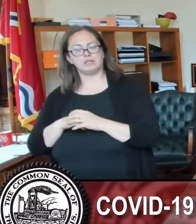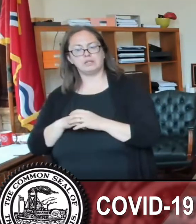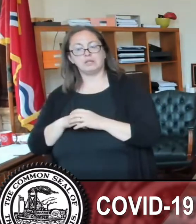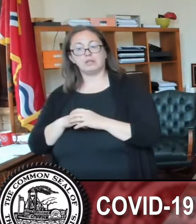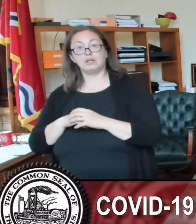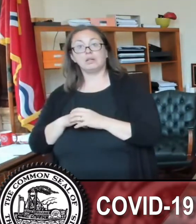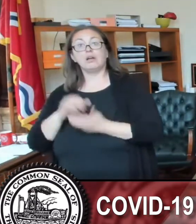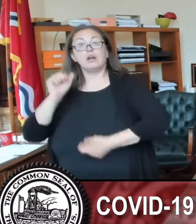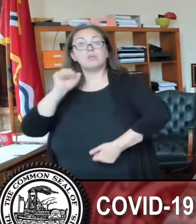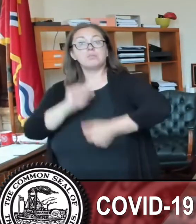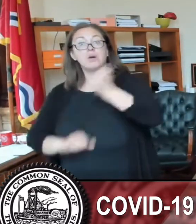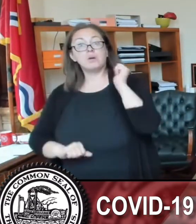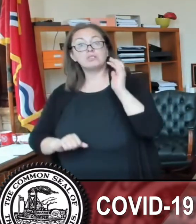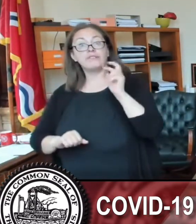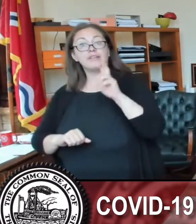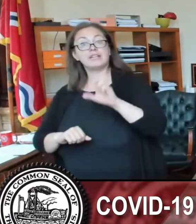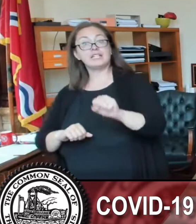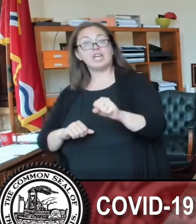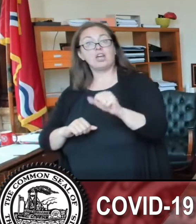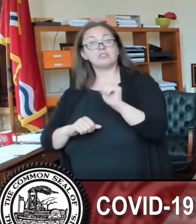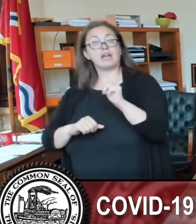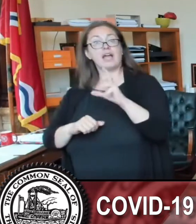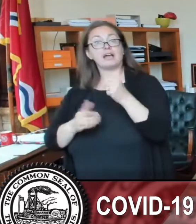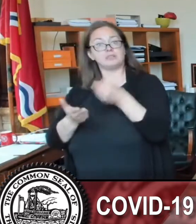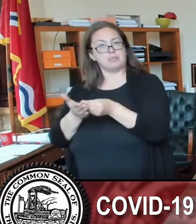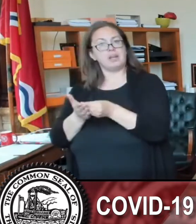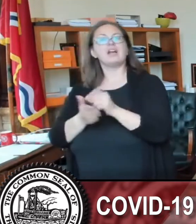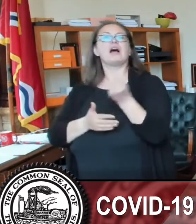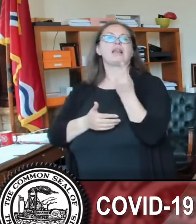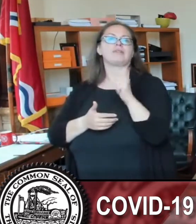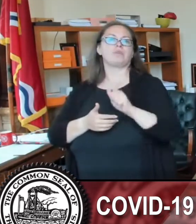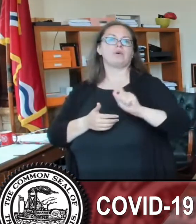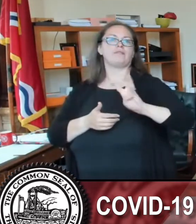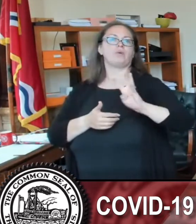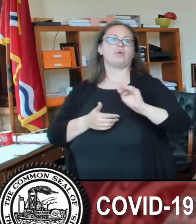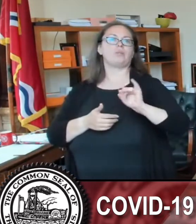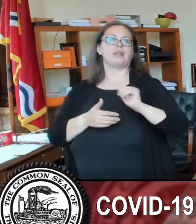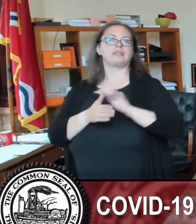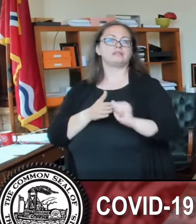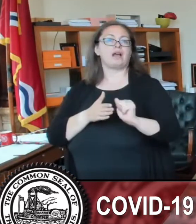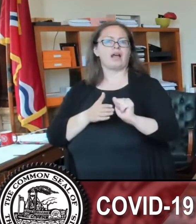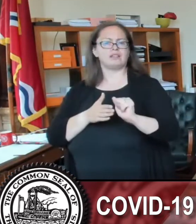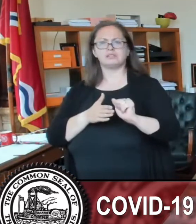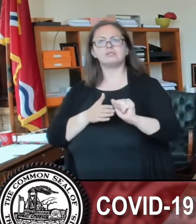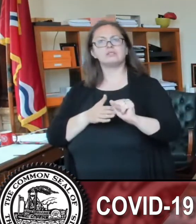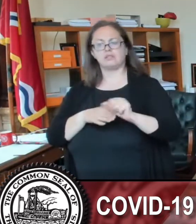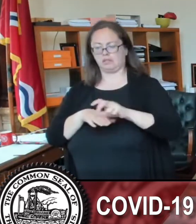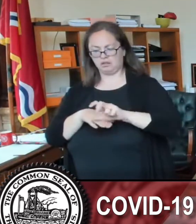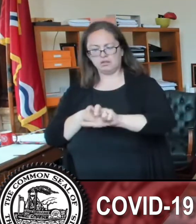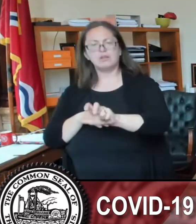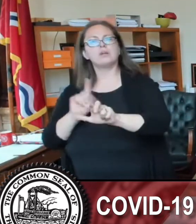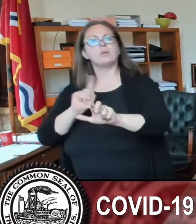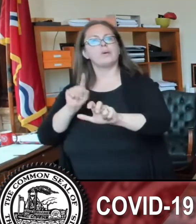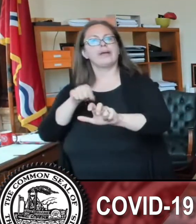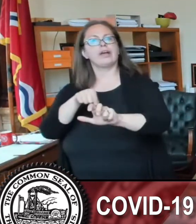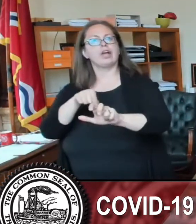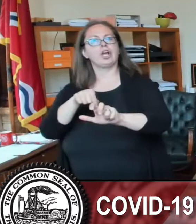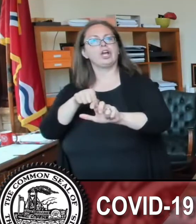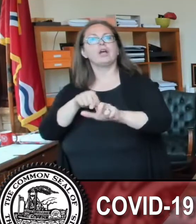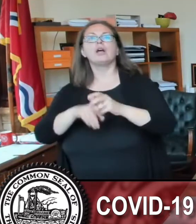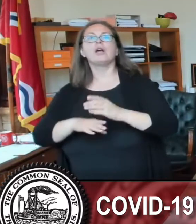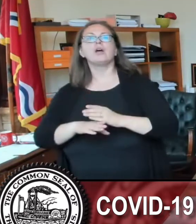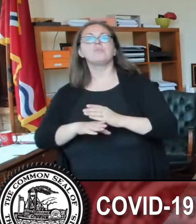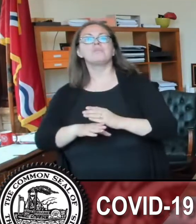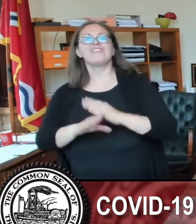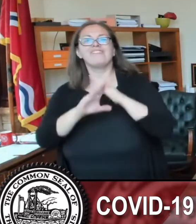portion of our CARES Act funding, which $11.4 million, is directed to preventative housing